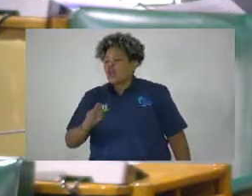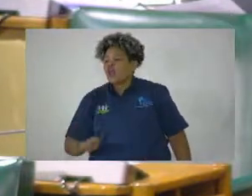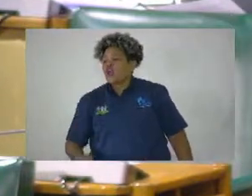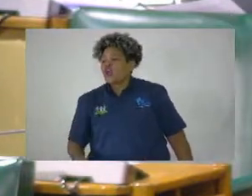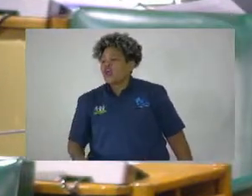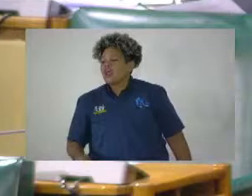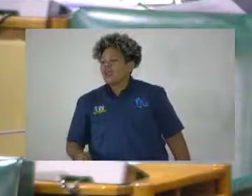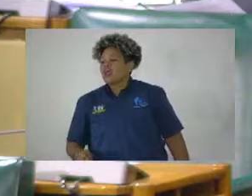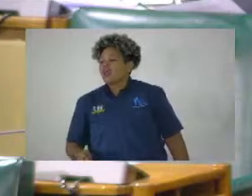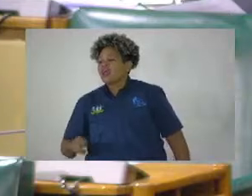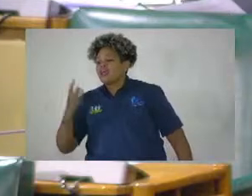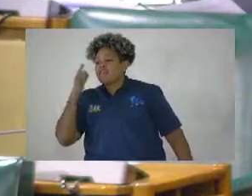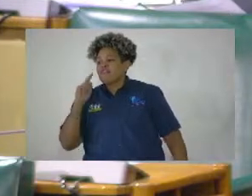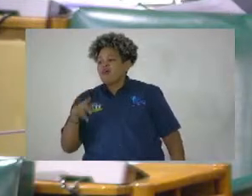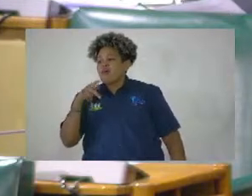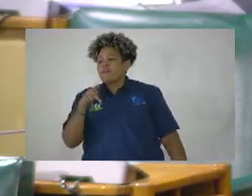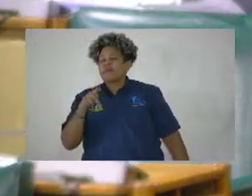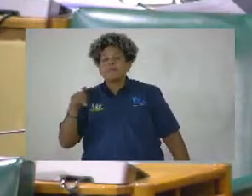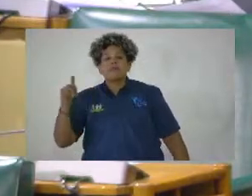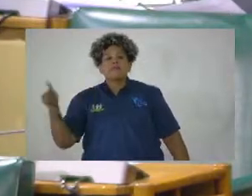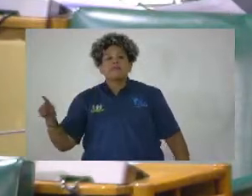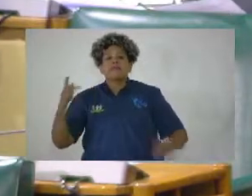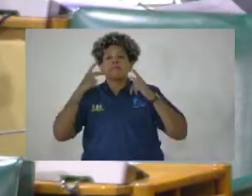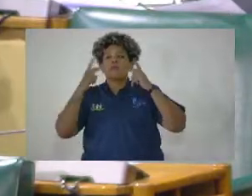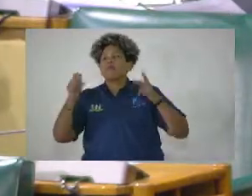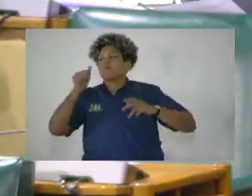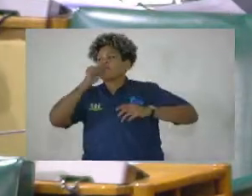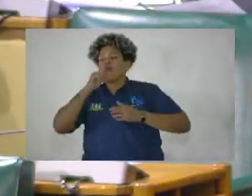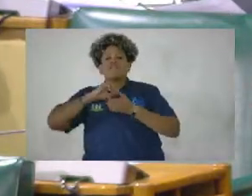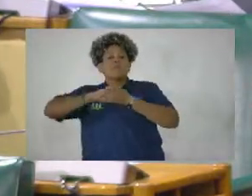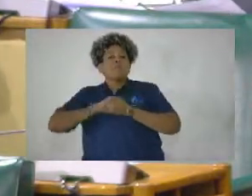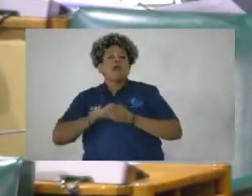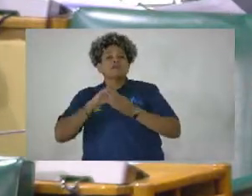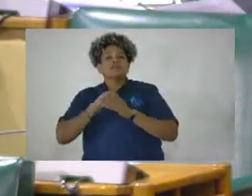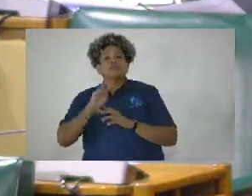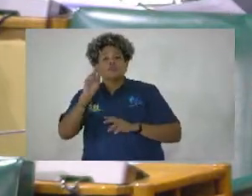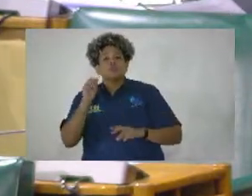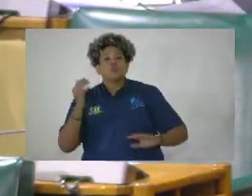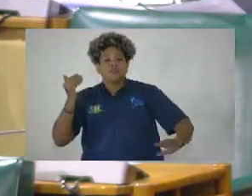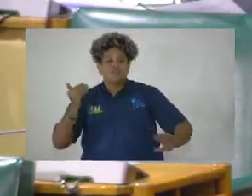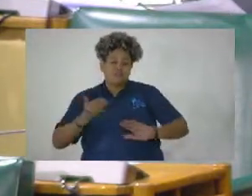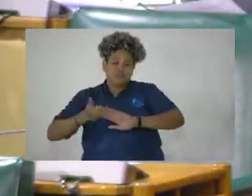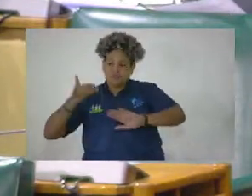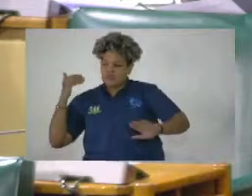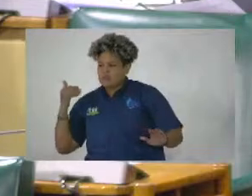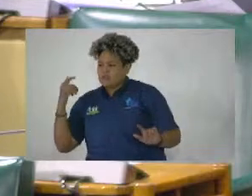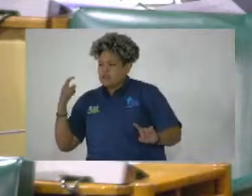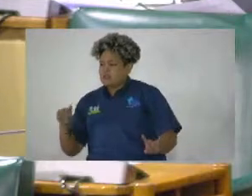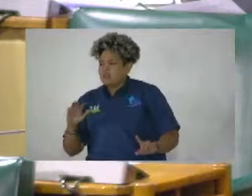for a PPP back in 2015.